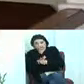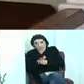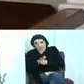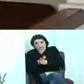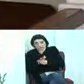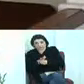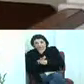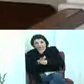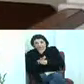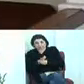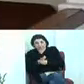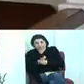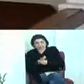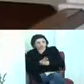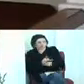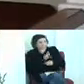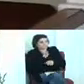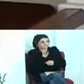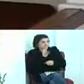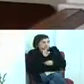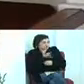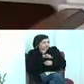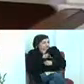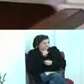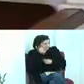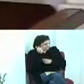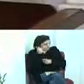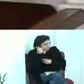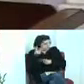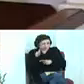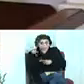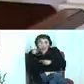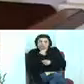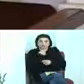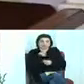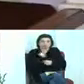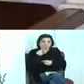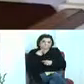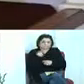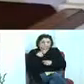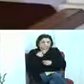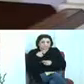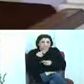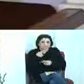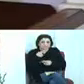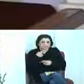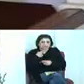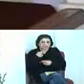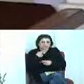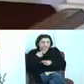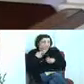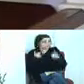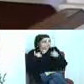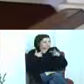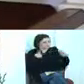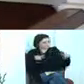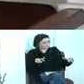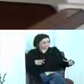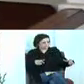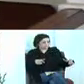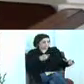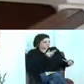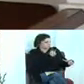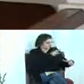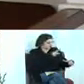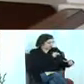If you've been to Denny's or any of the restaurants and you had yourself a plate of ham